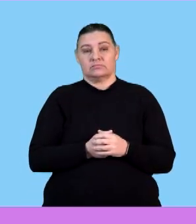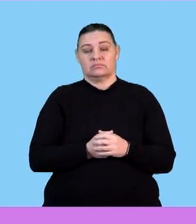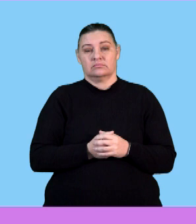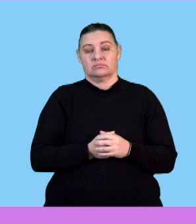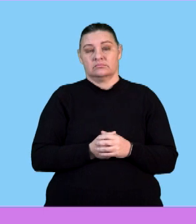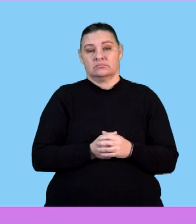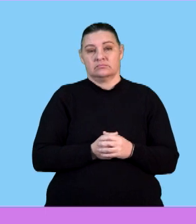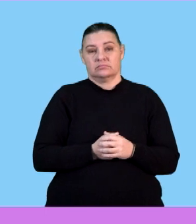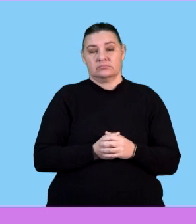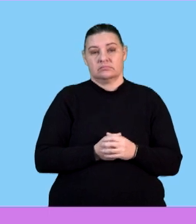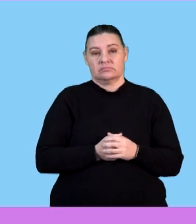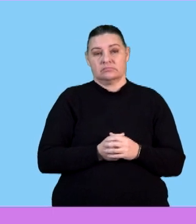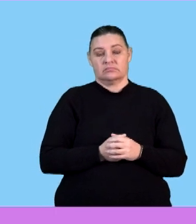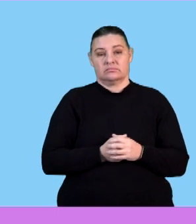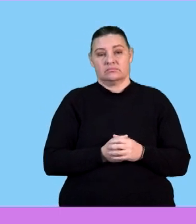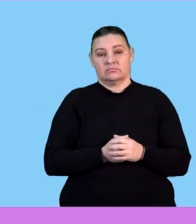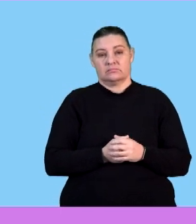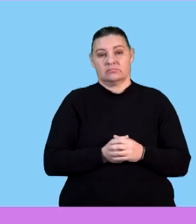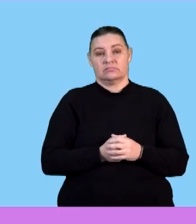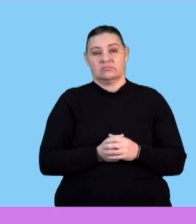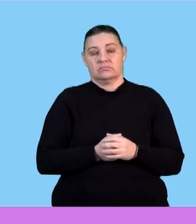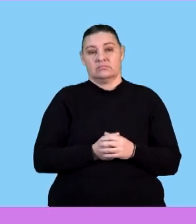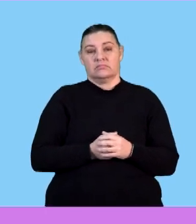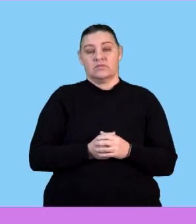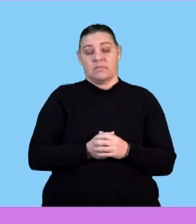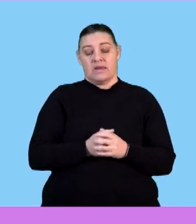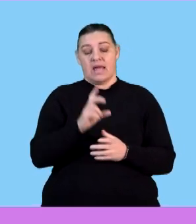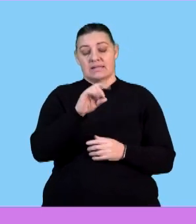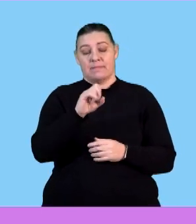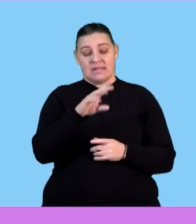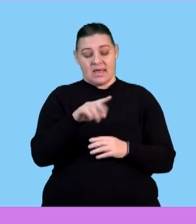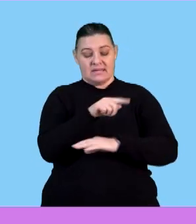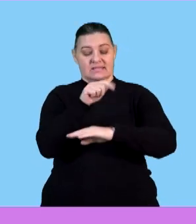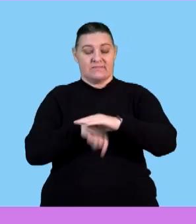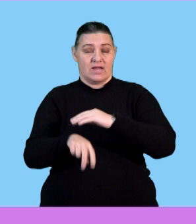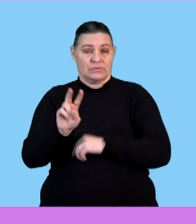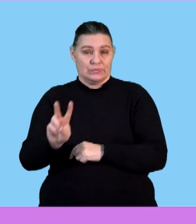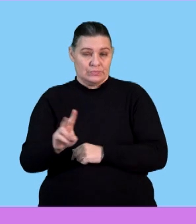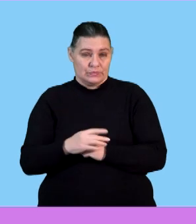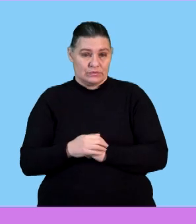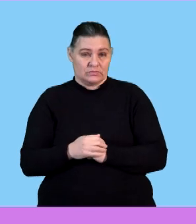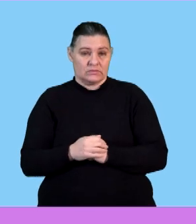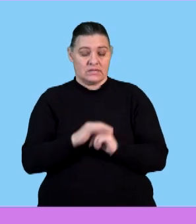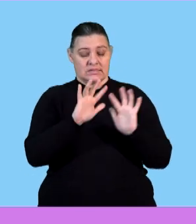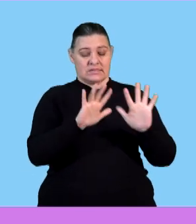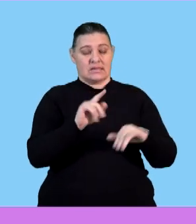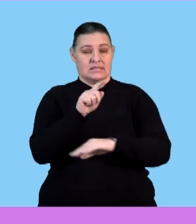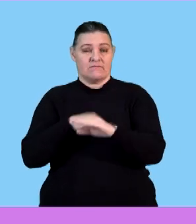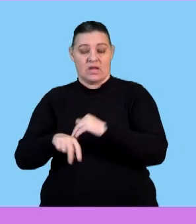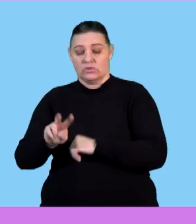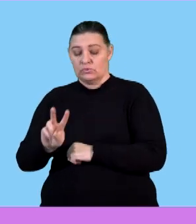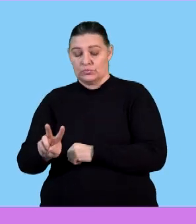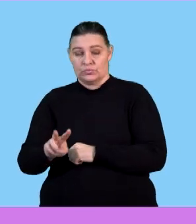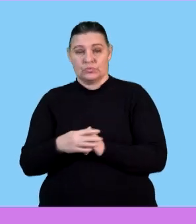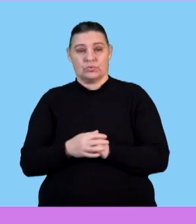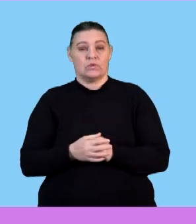let's see if I click there. That's better. The radius is the diameter divided by 2. So that's 10